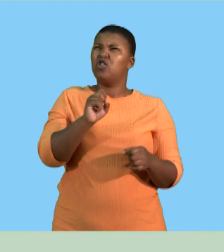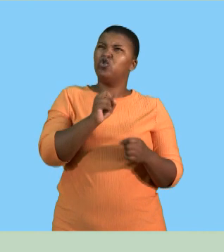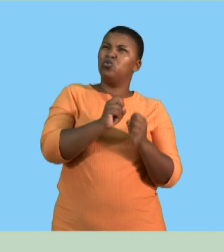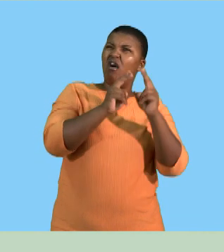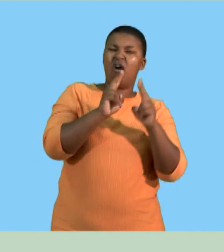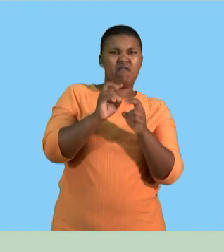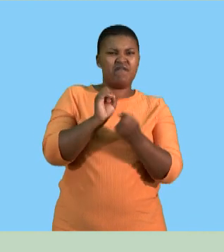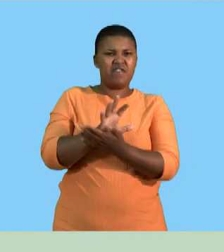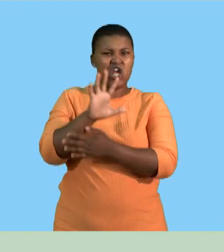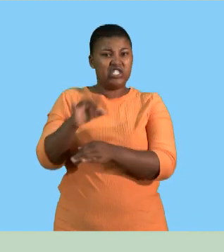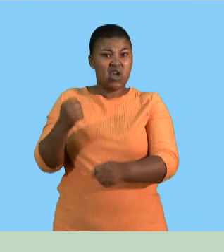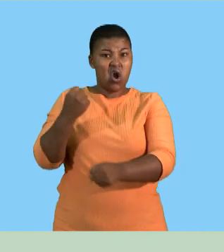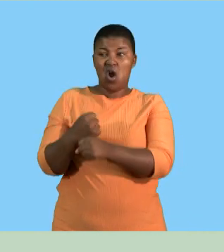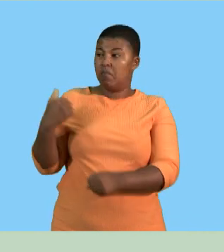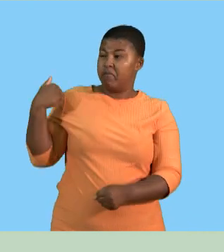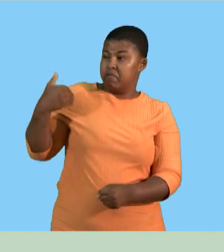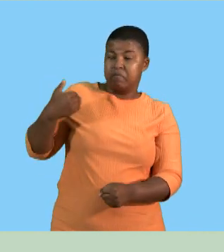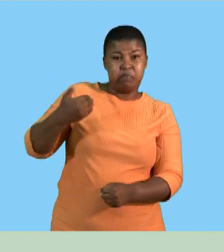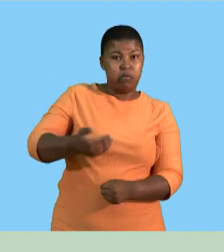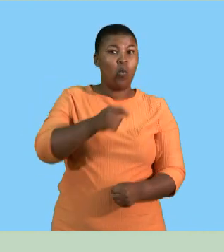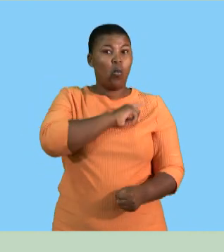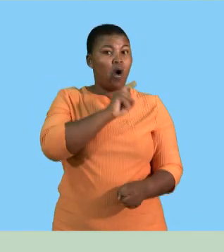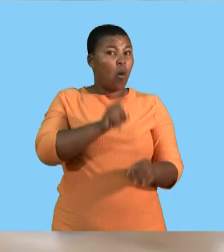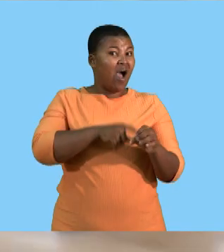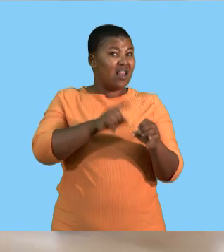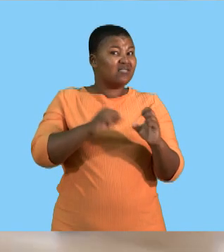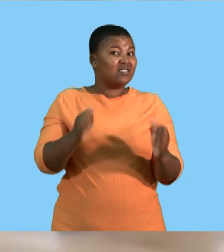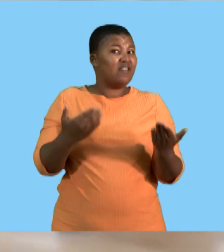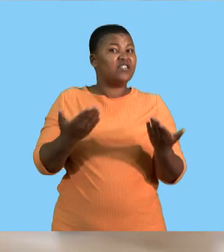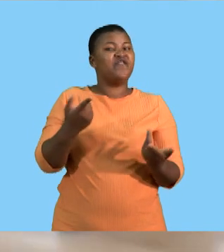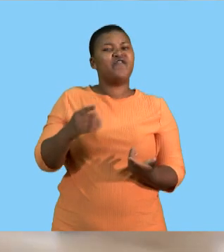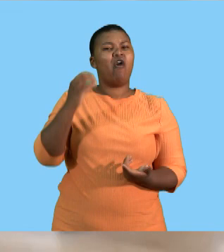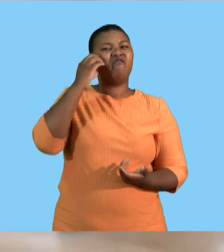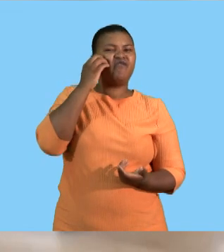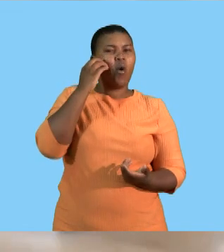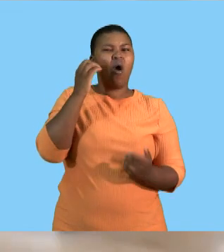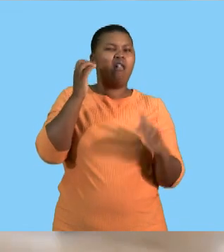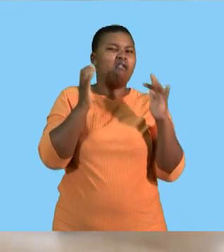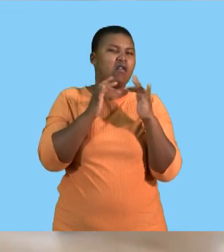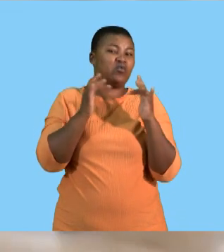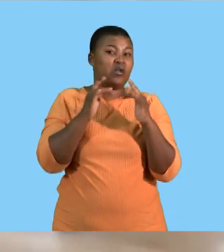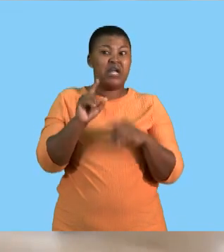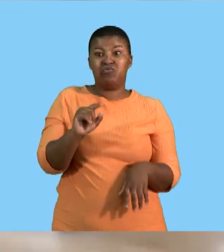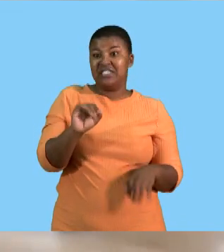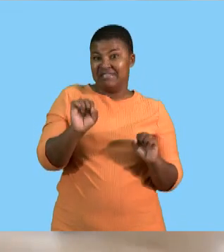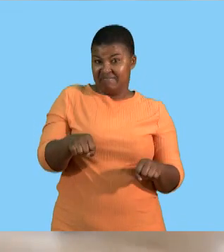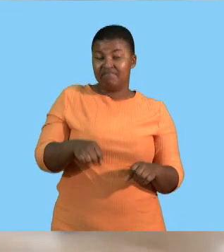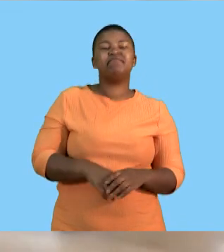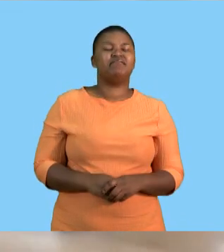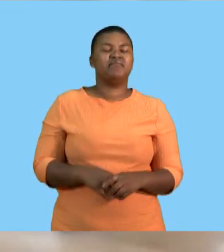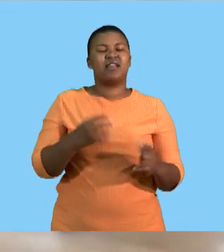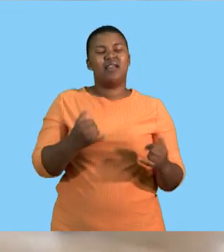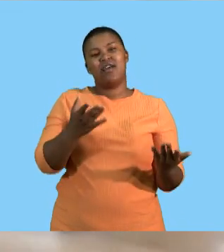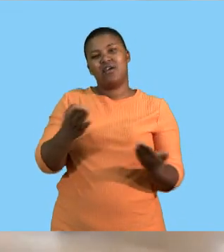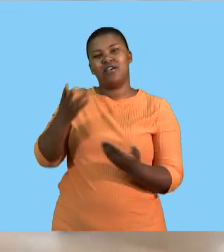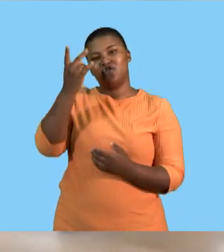past 13 years for their quality service in cell phone networking. So that is quite an interesting fact. So